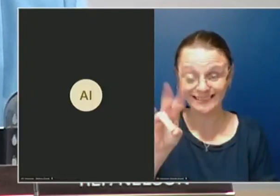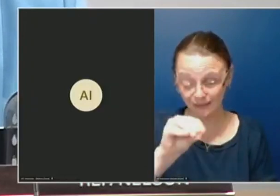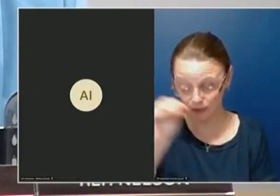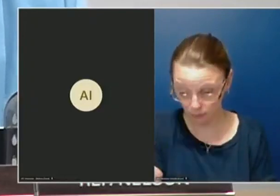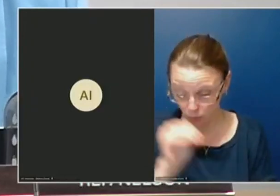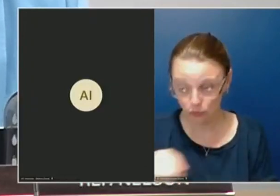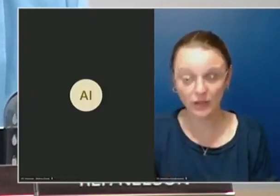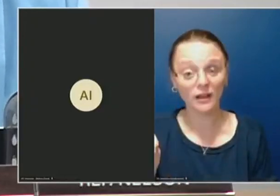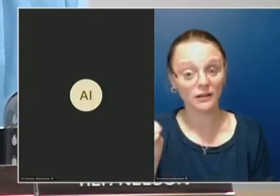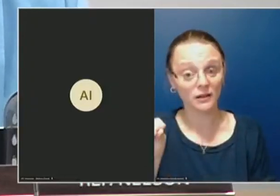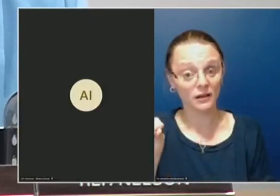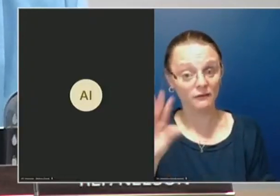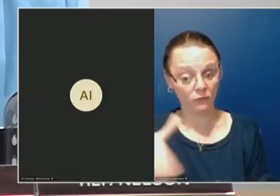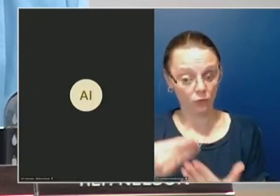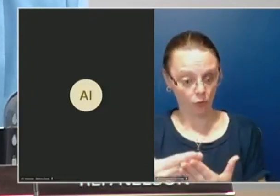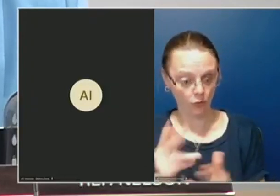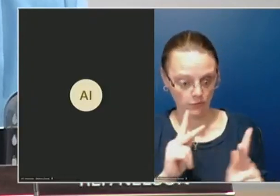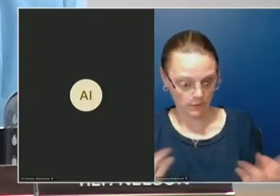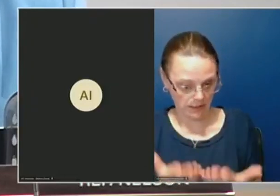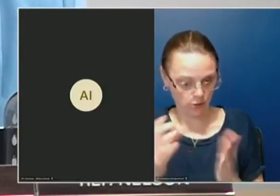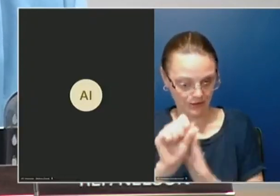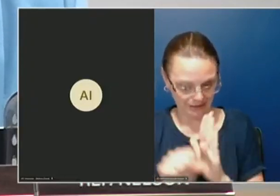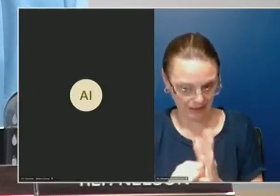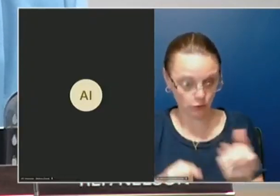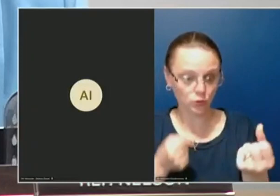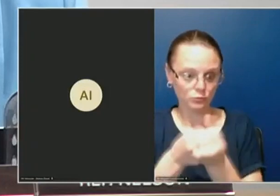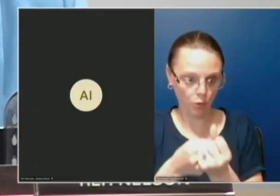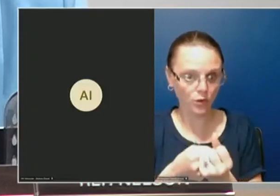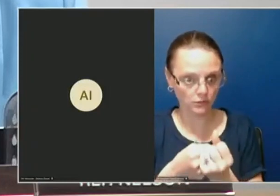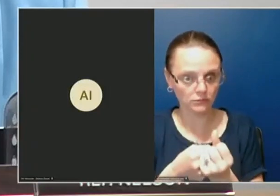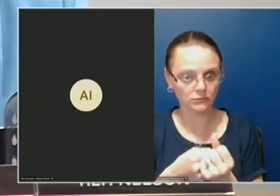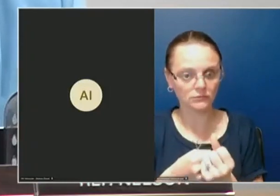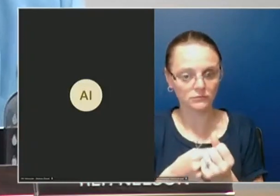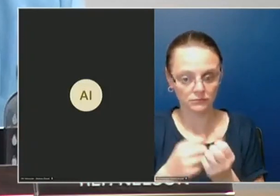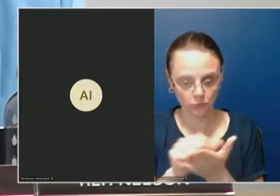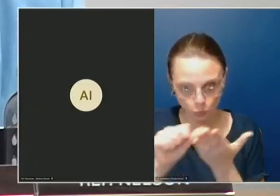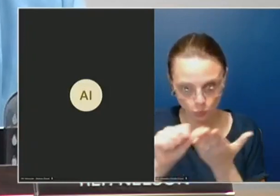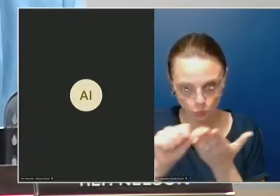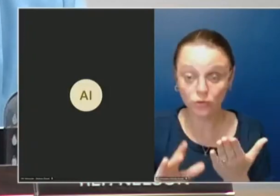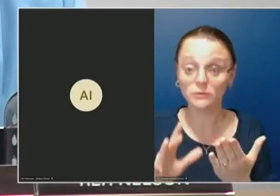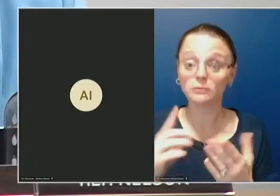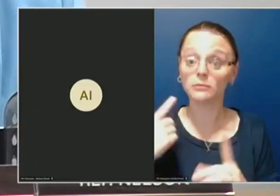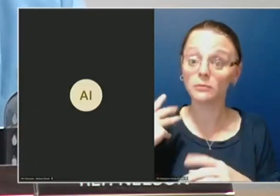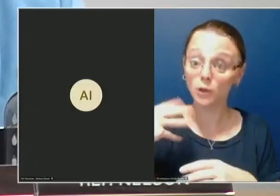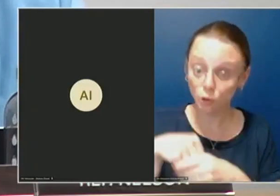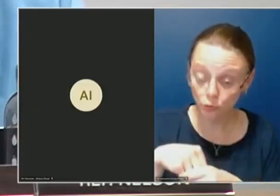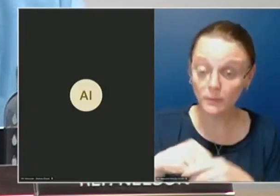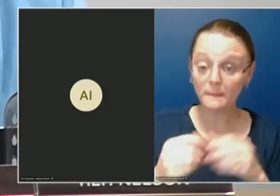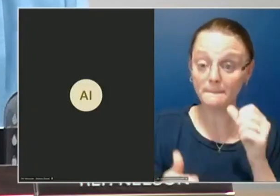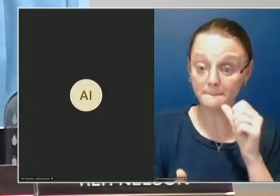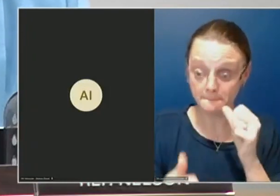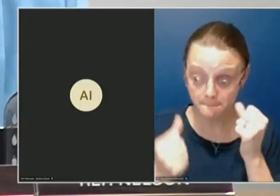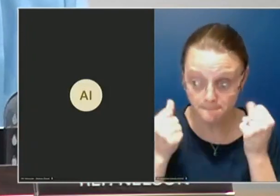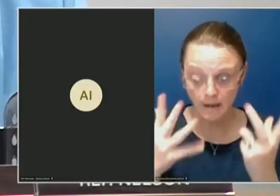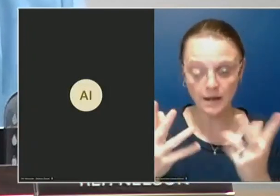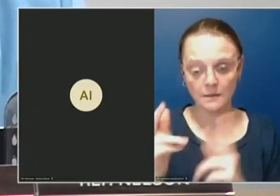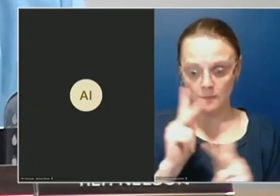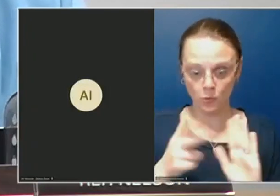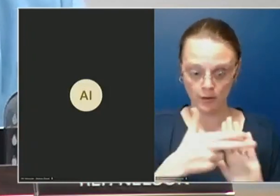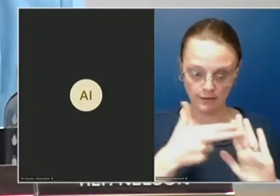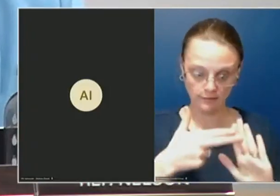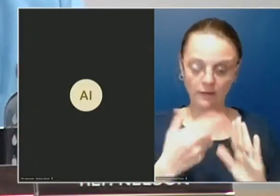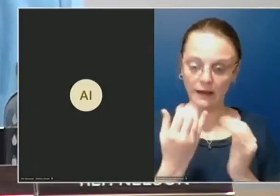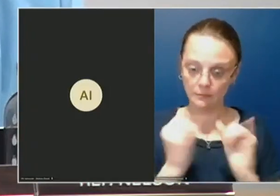supporting abortions in all or most cases. And that includes a solid majority of independents and about a third